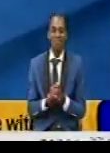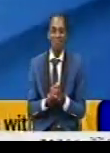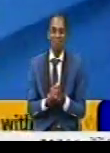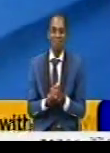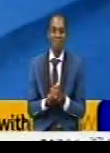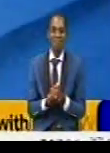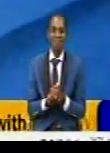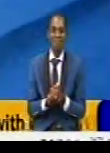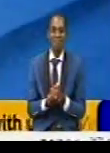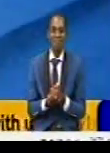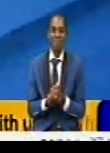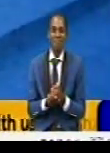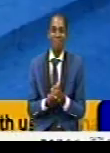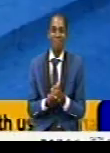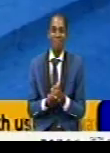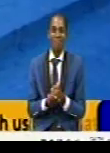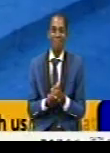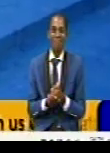Partial stroke.